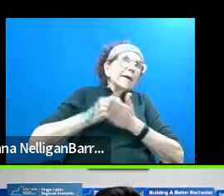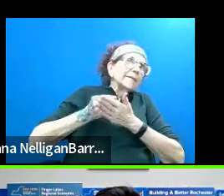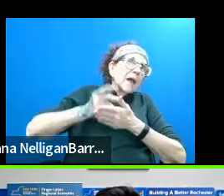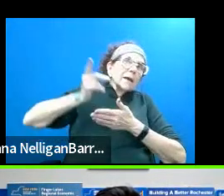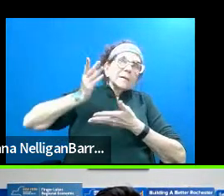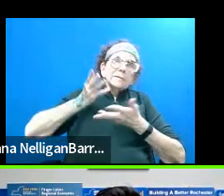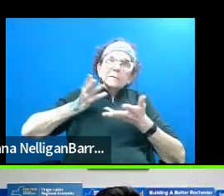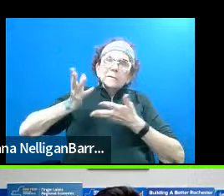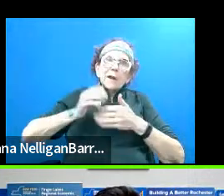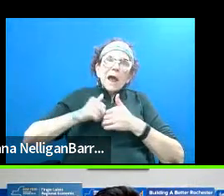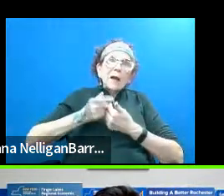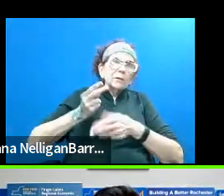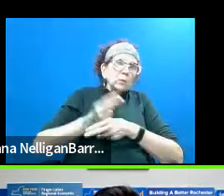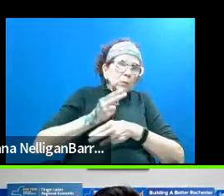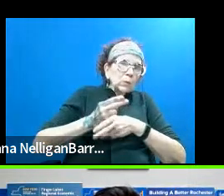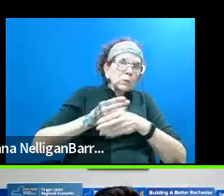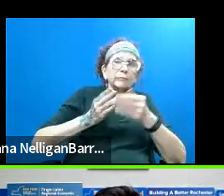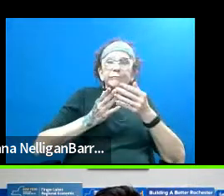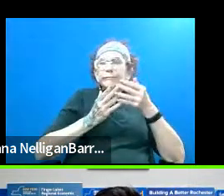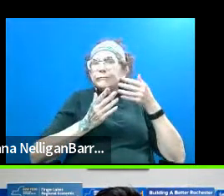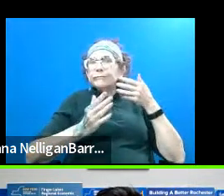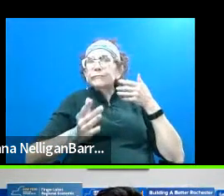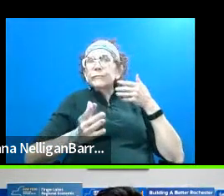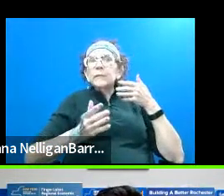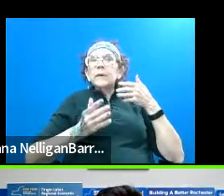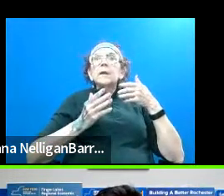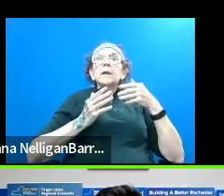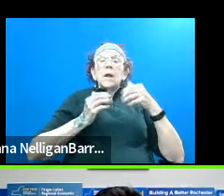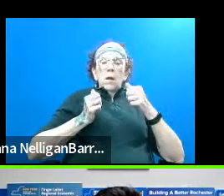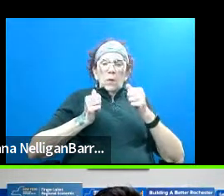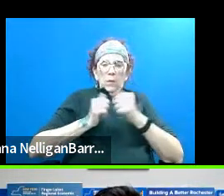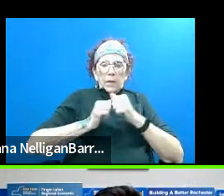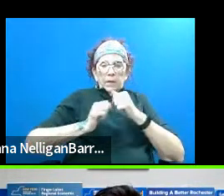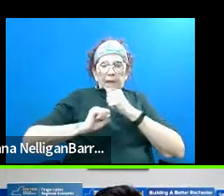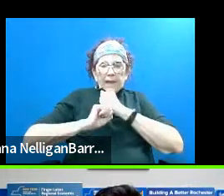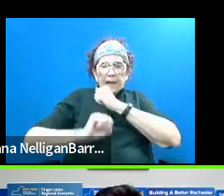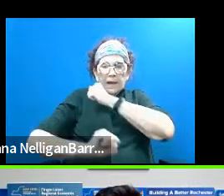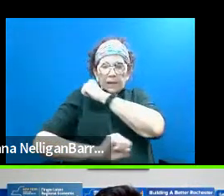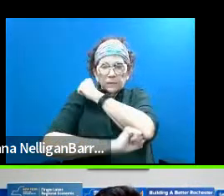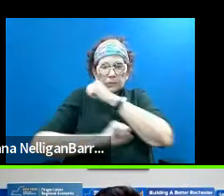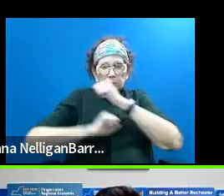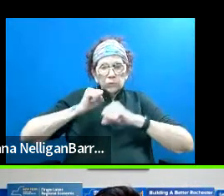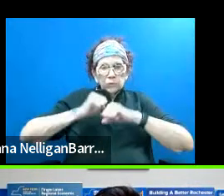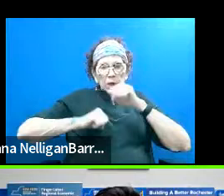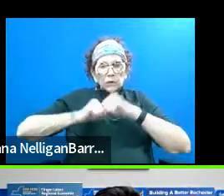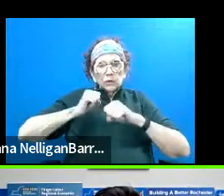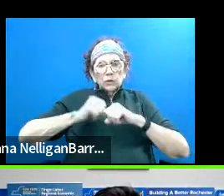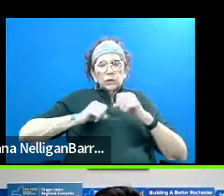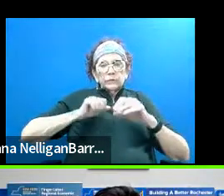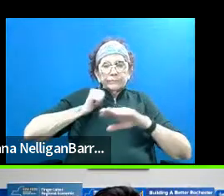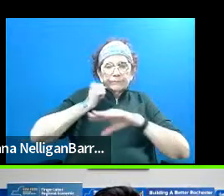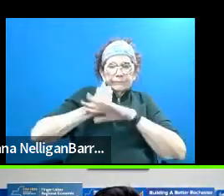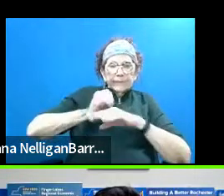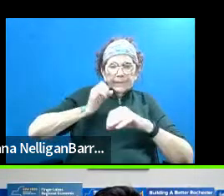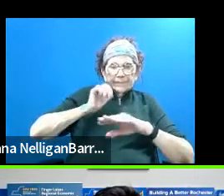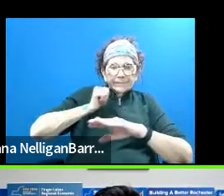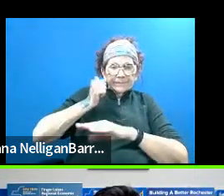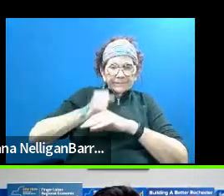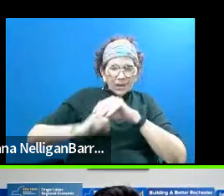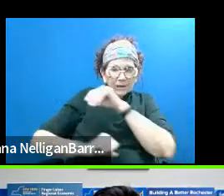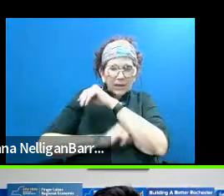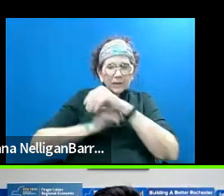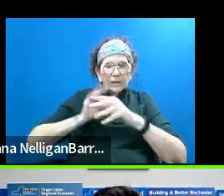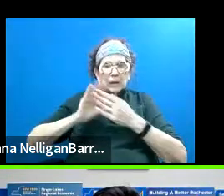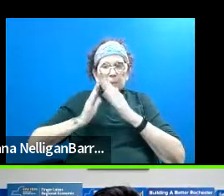a structure and a foundation that really brings community members, public sector leaders, and private sector leaders together face to face on a